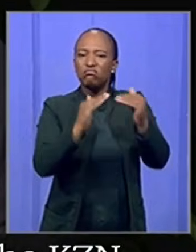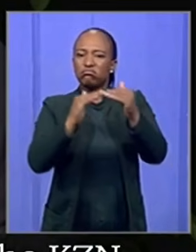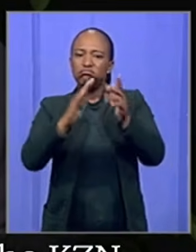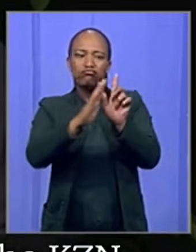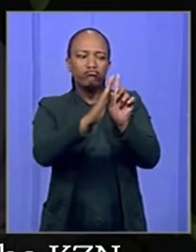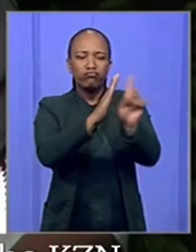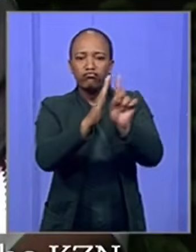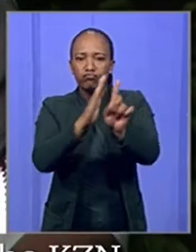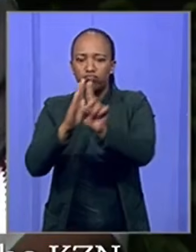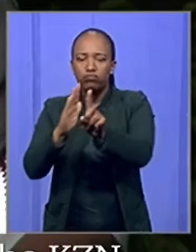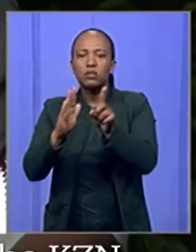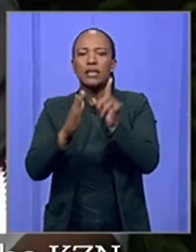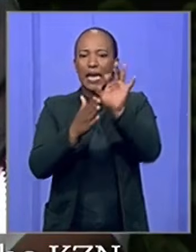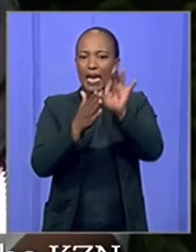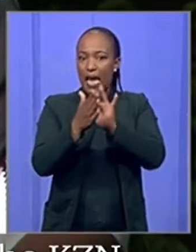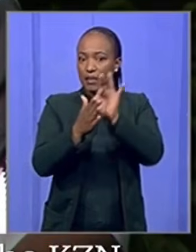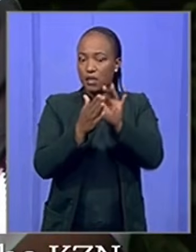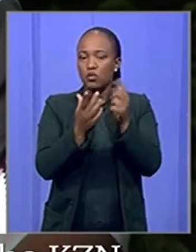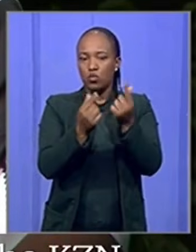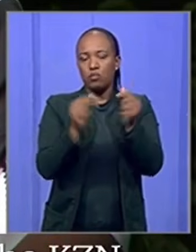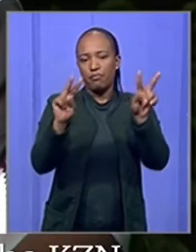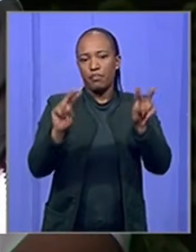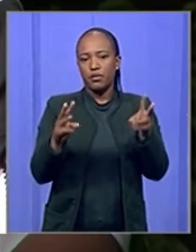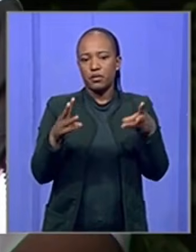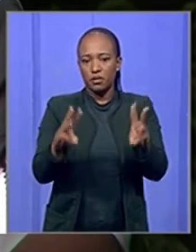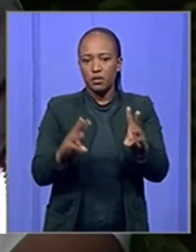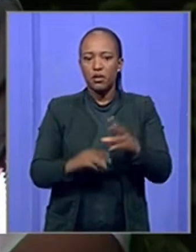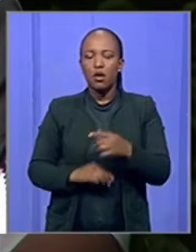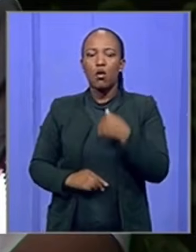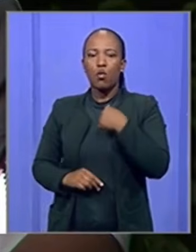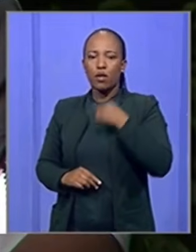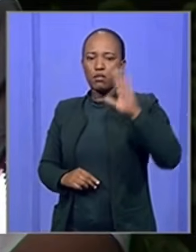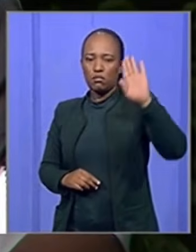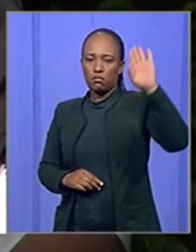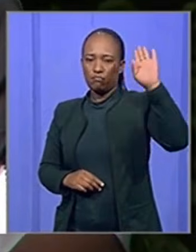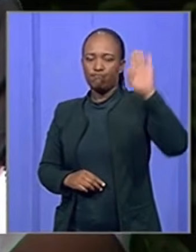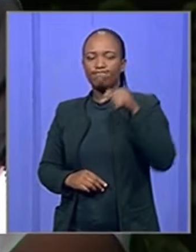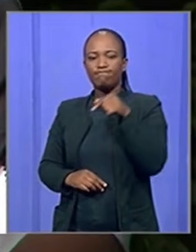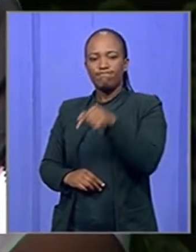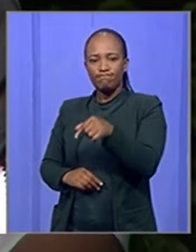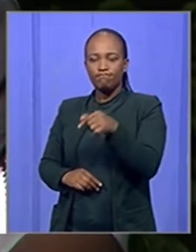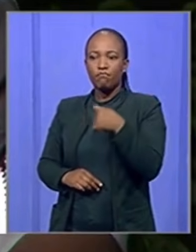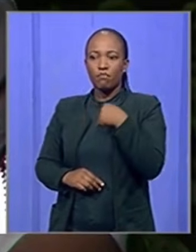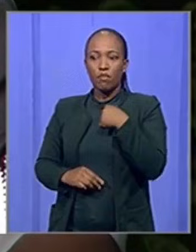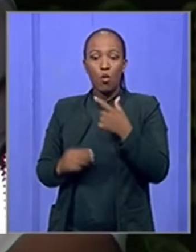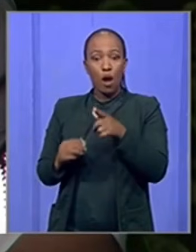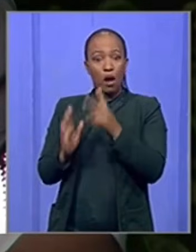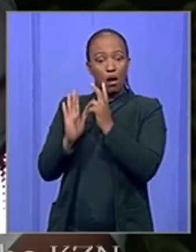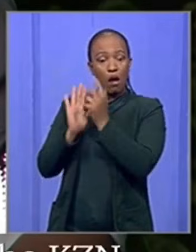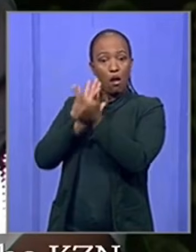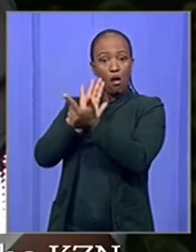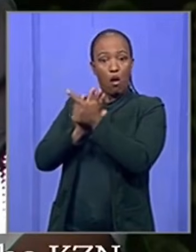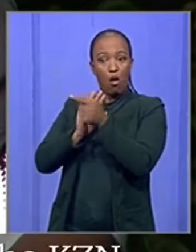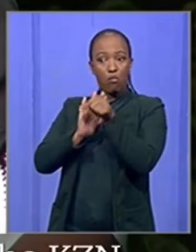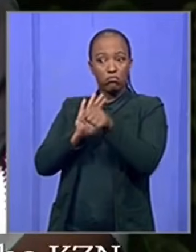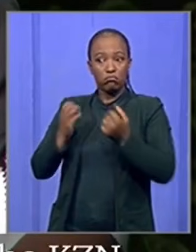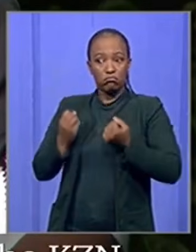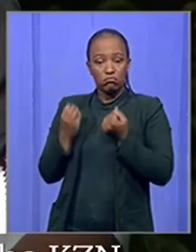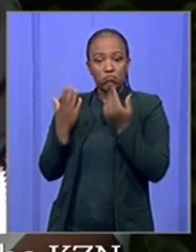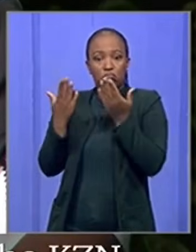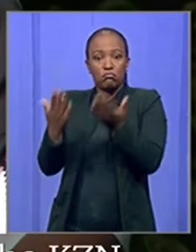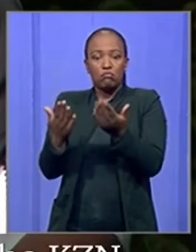election period. As we sign this code of conduct, we seriously subject ourselves to its provisions. We do so